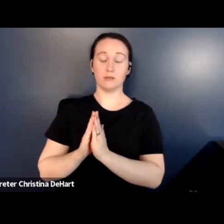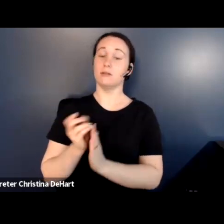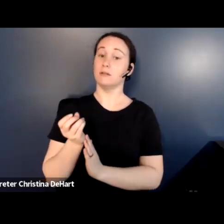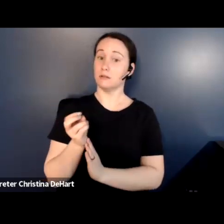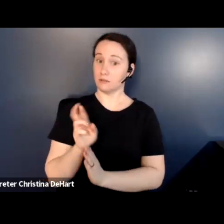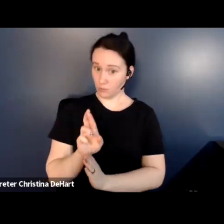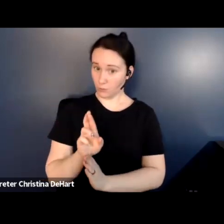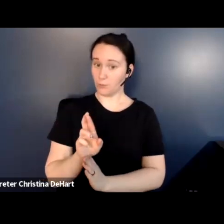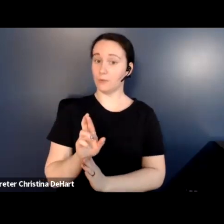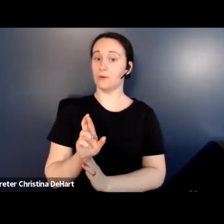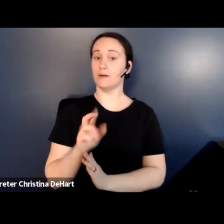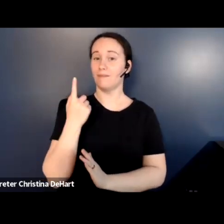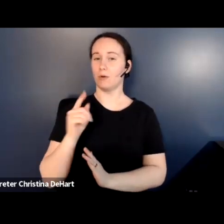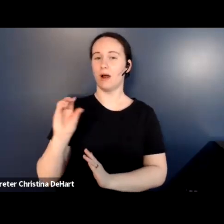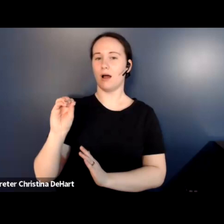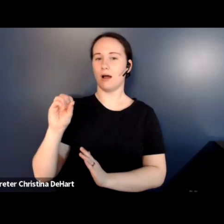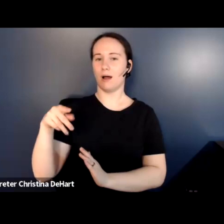potentially for the ops team.